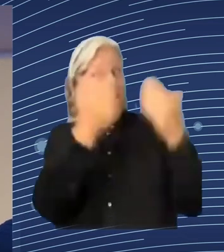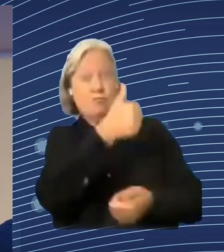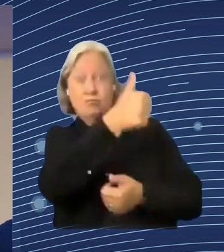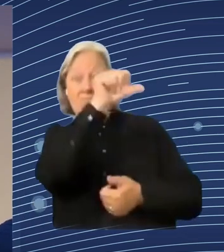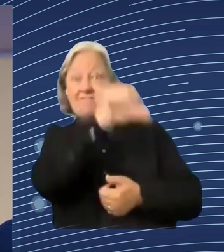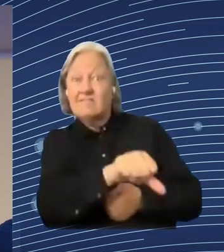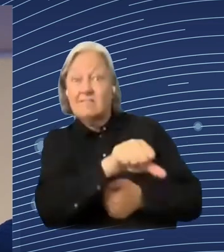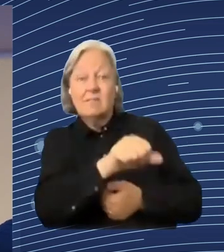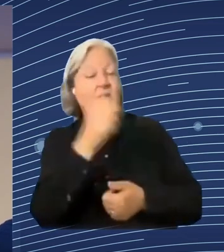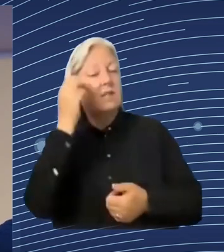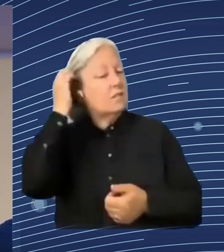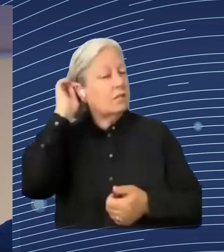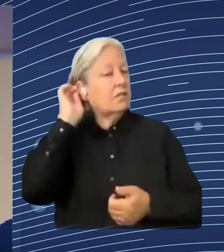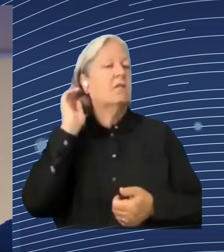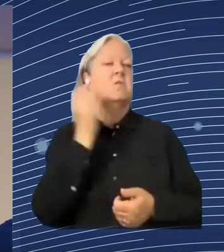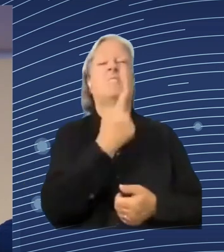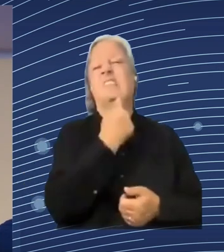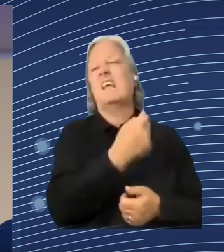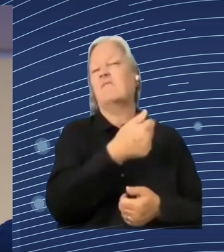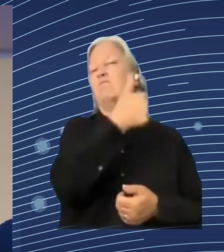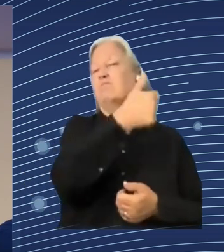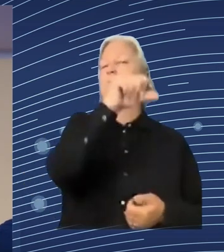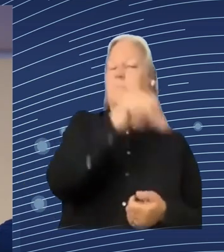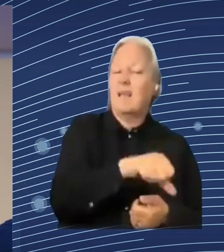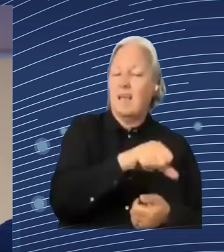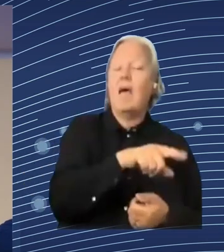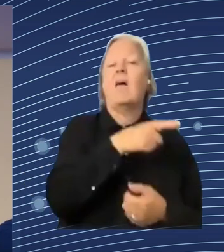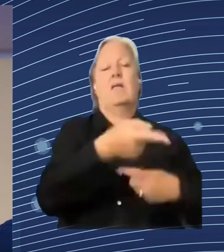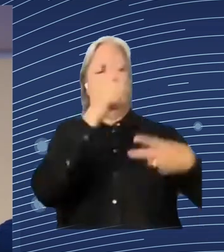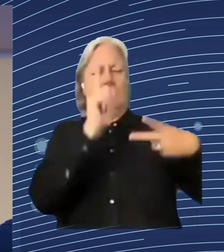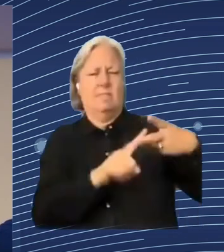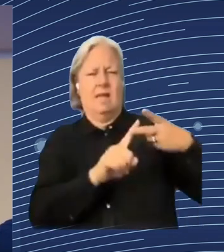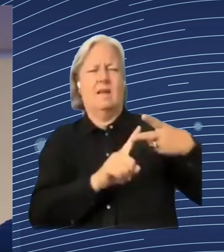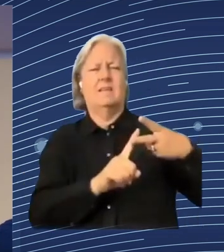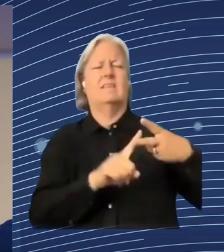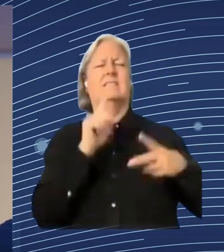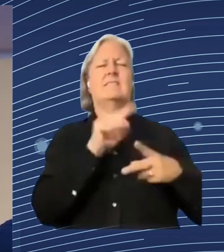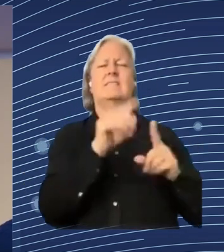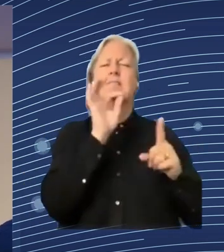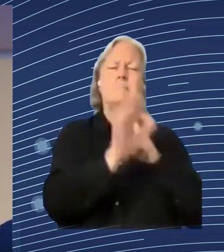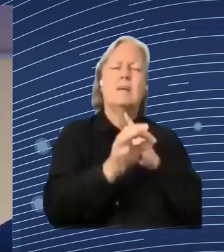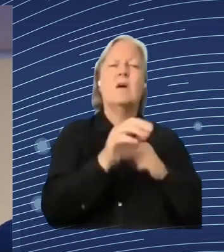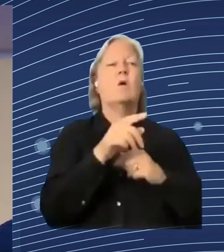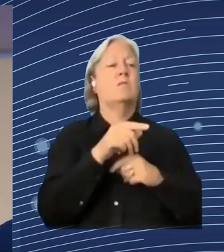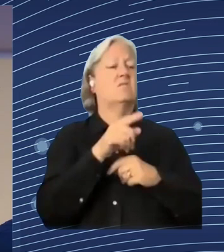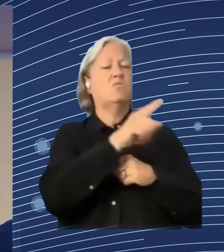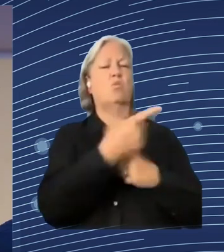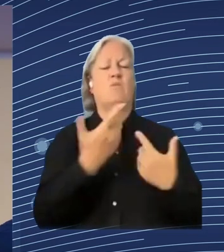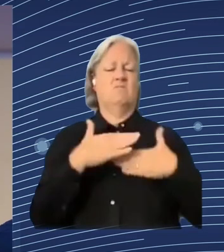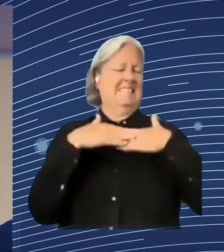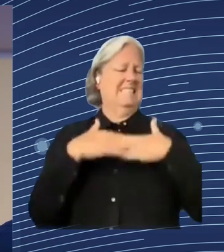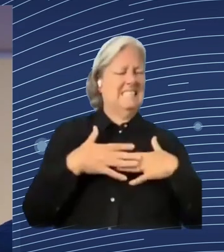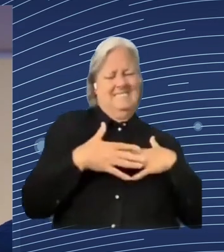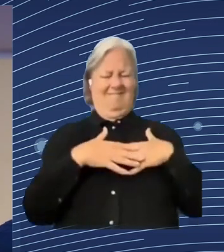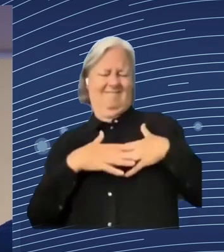you have options to pick from? Yeah, then there is specific questions about... It can be about the ergonomics or the work community, or did